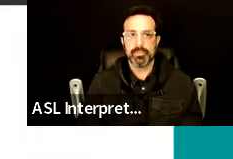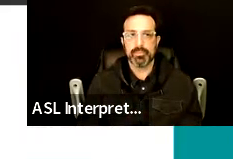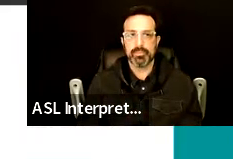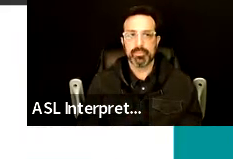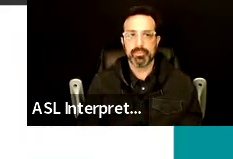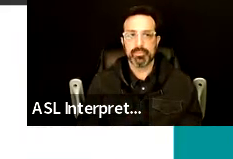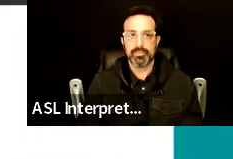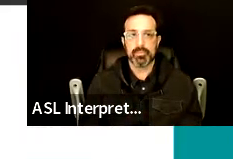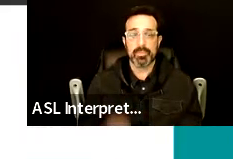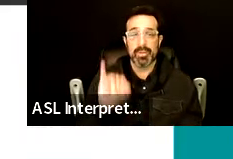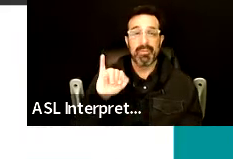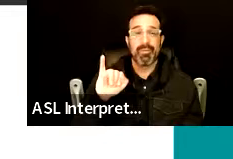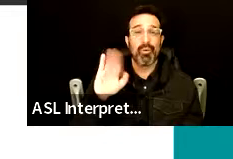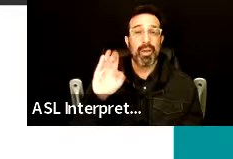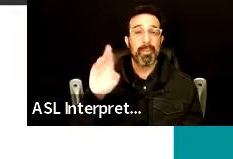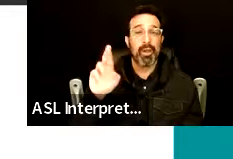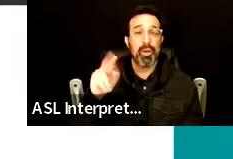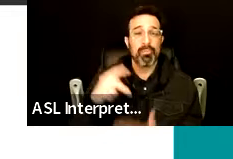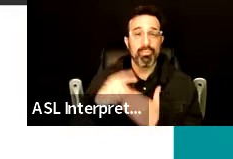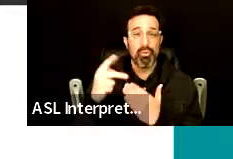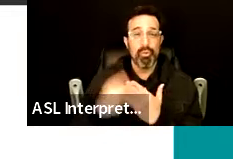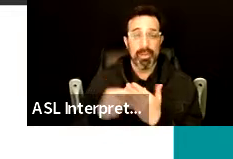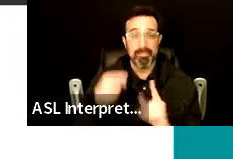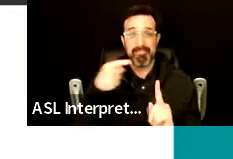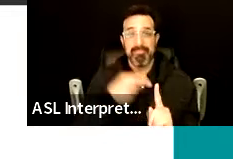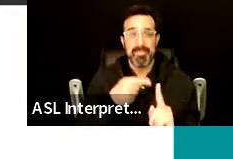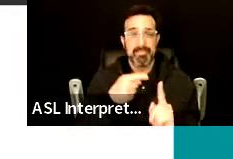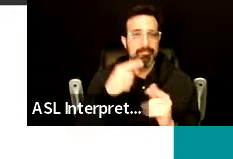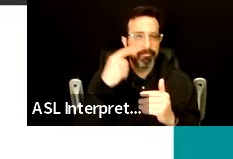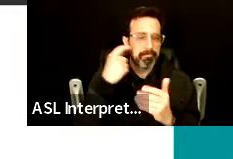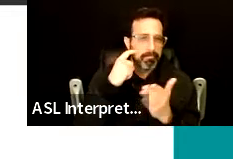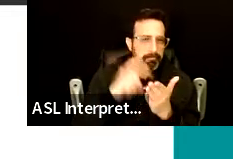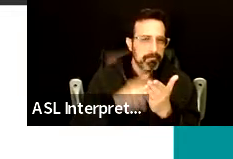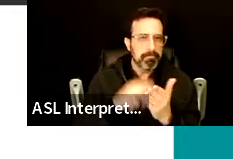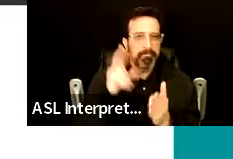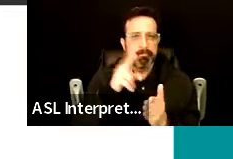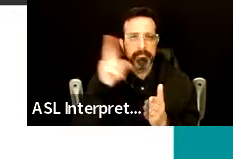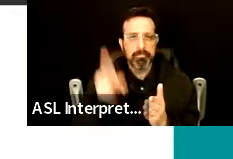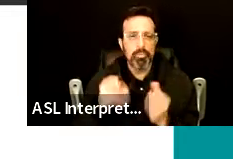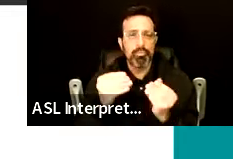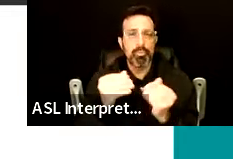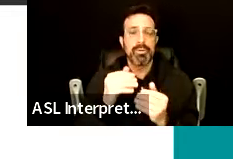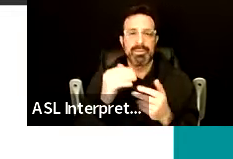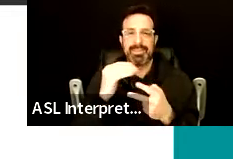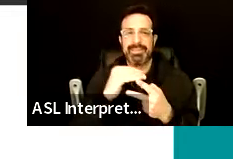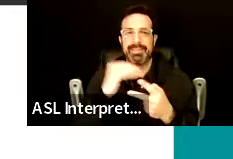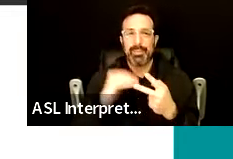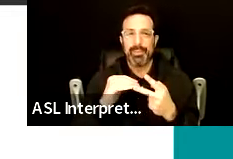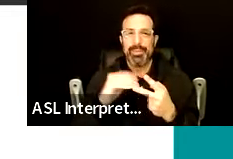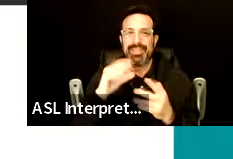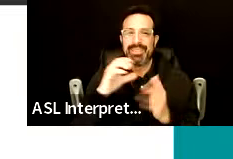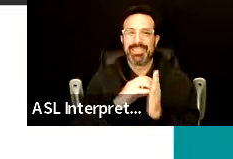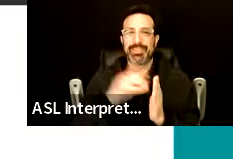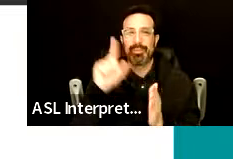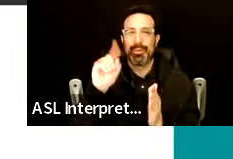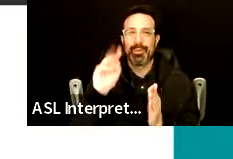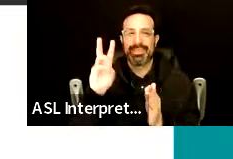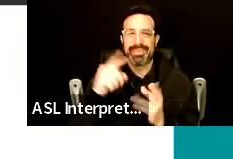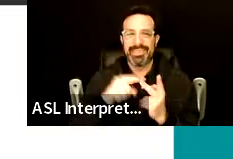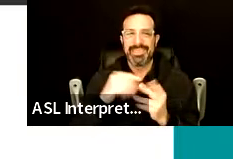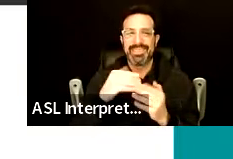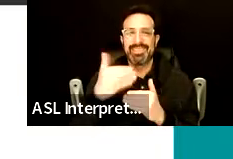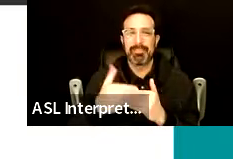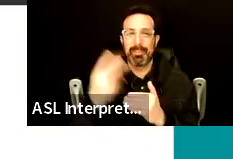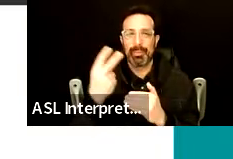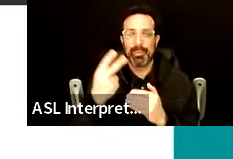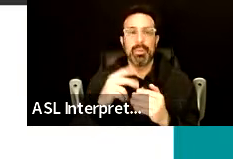For the IBR program specifically, the process for identifying historic properties, step 2 of the Section 106 process, began with